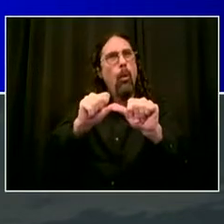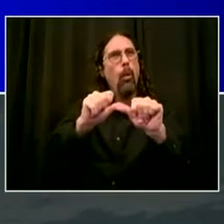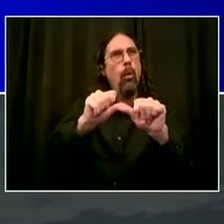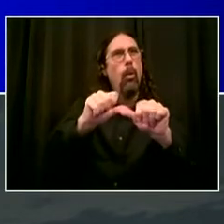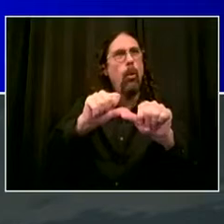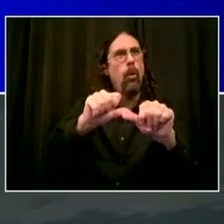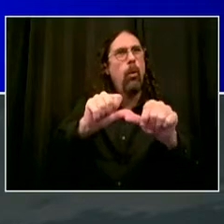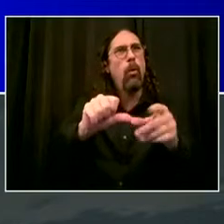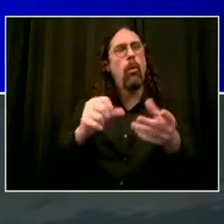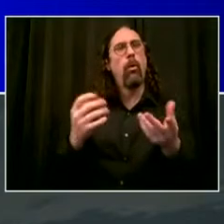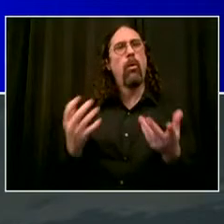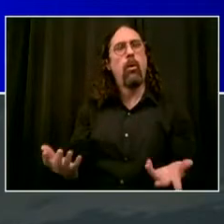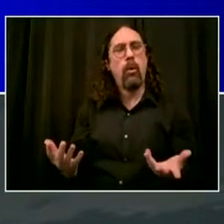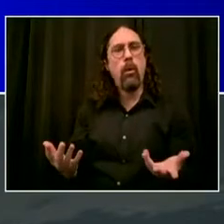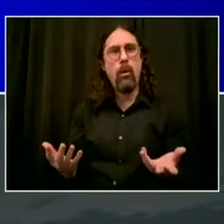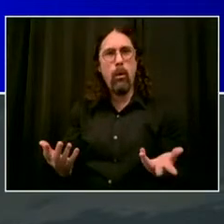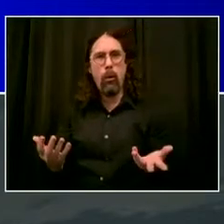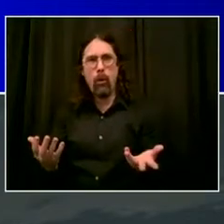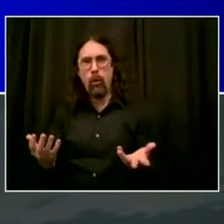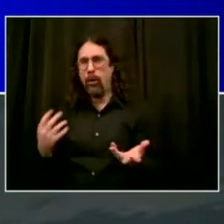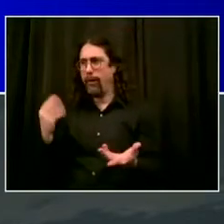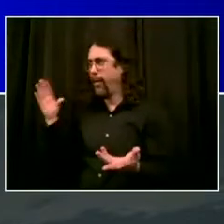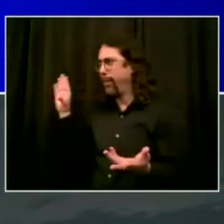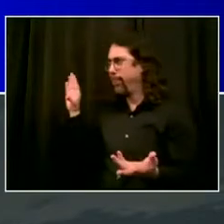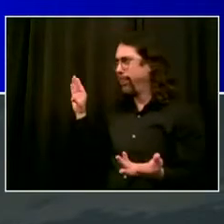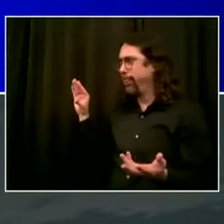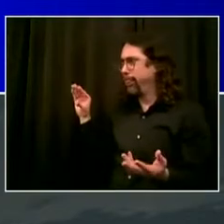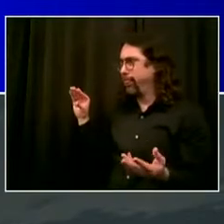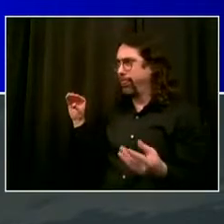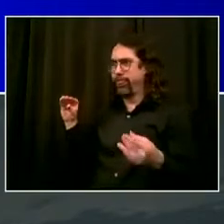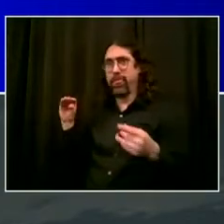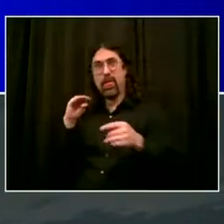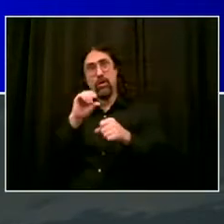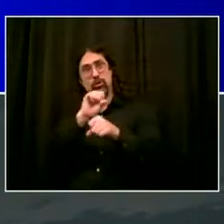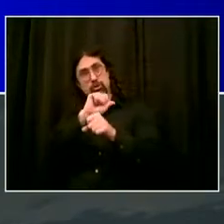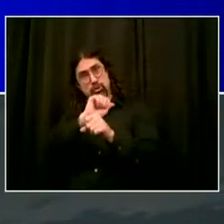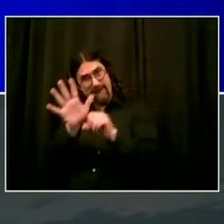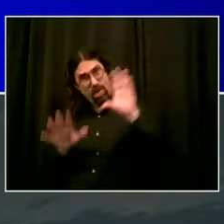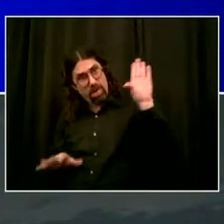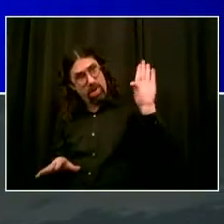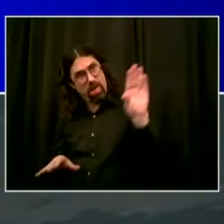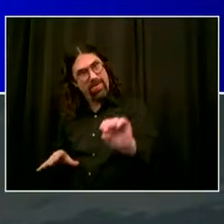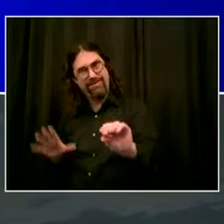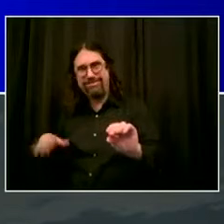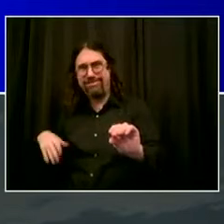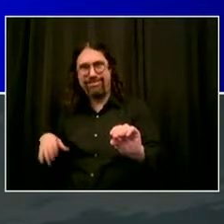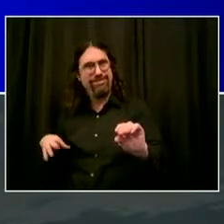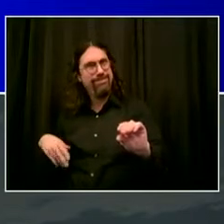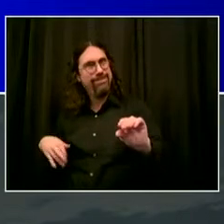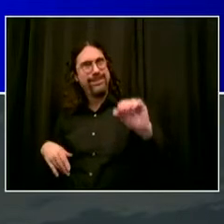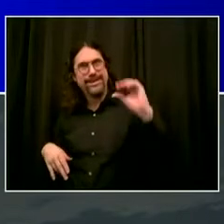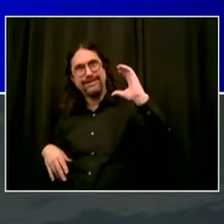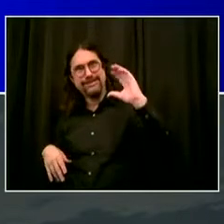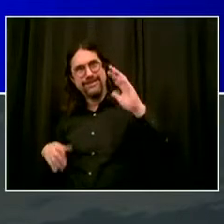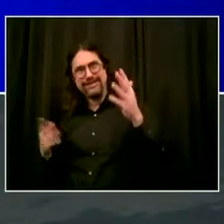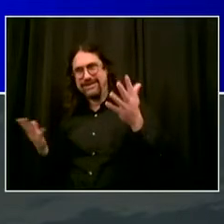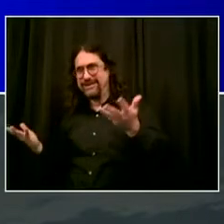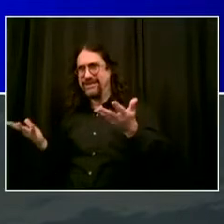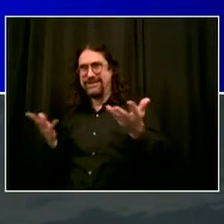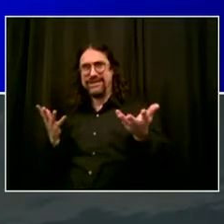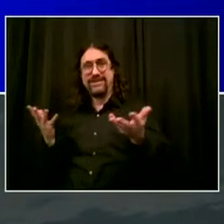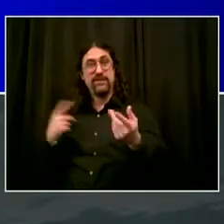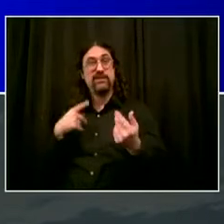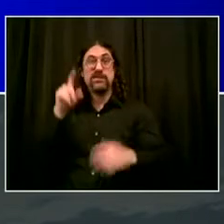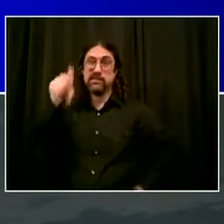now this Congress that's in Washington right now could pass a stimulus to help New York City and the whole country then the